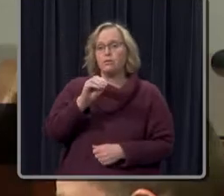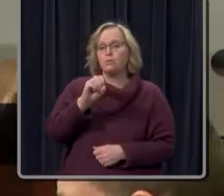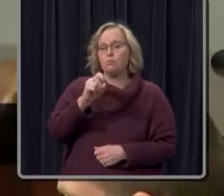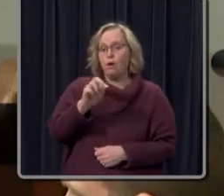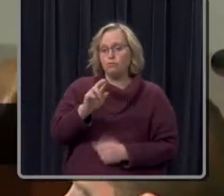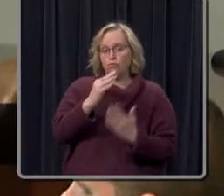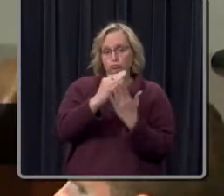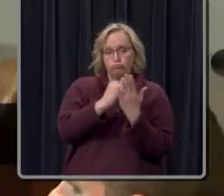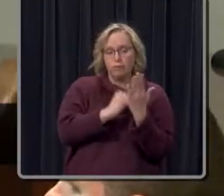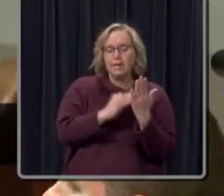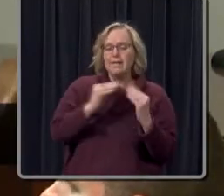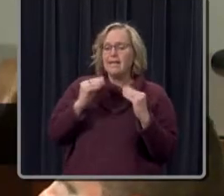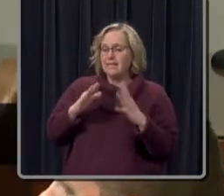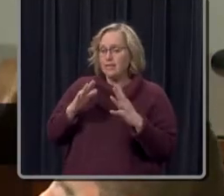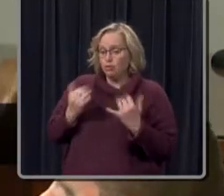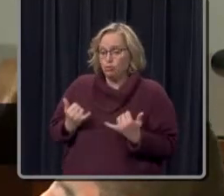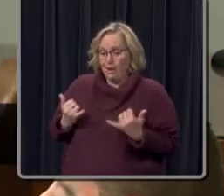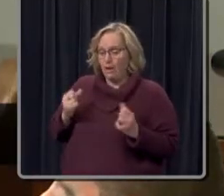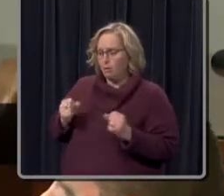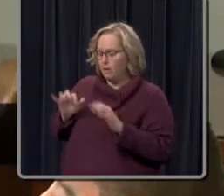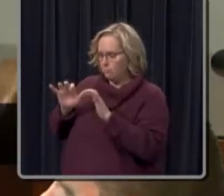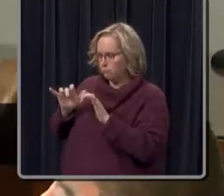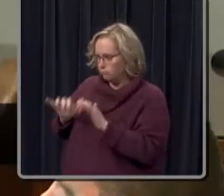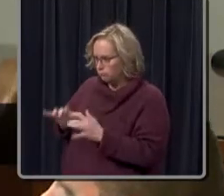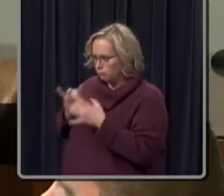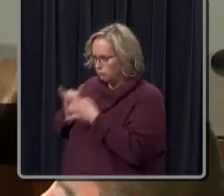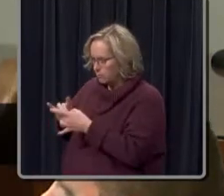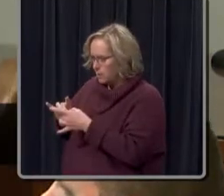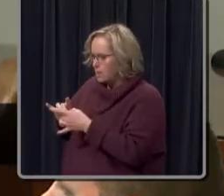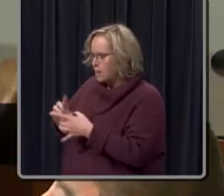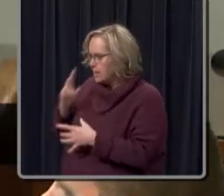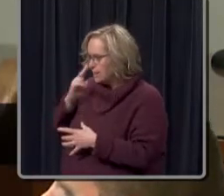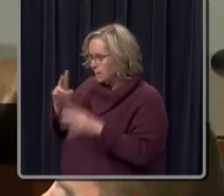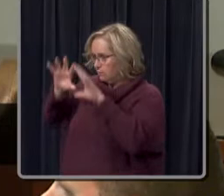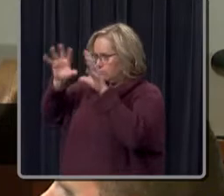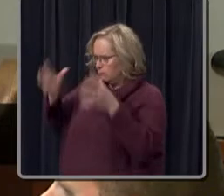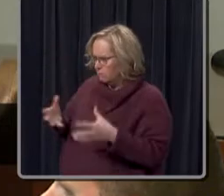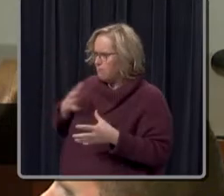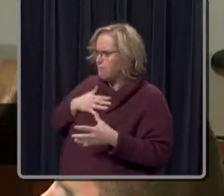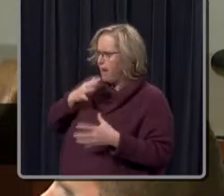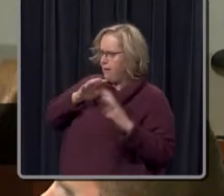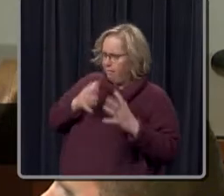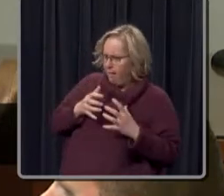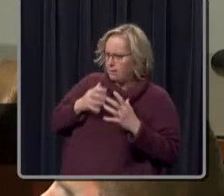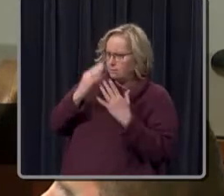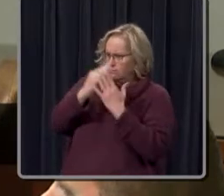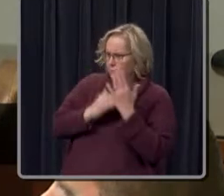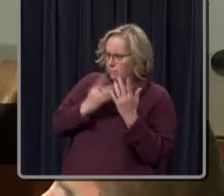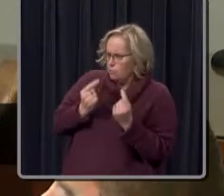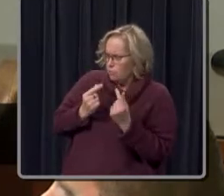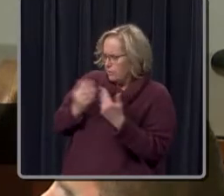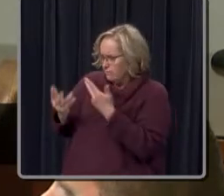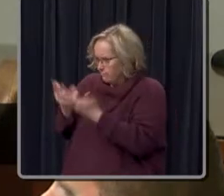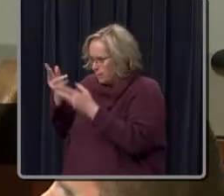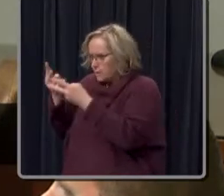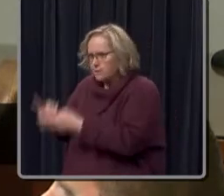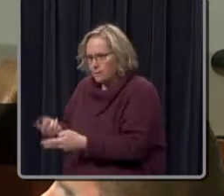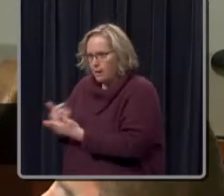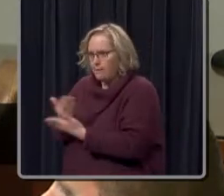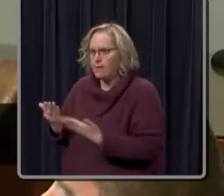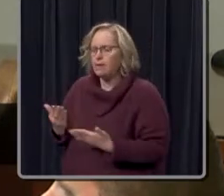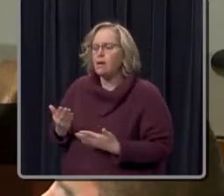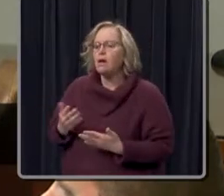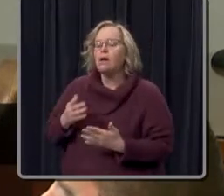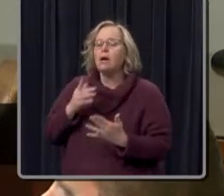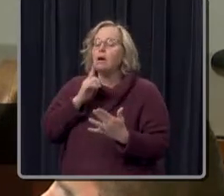log on there right now and see as a whole, how are my kids doing, with whatever that can be. It does not, to all transparency, it